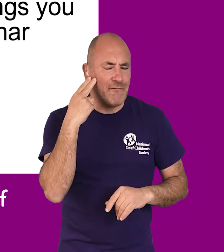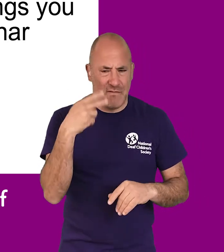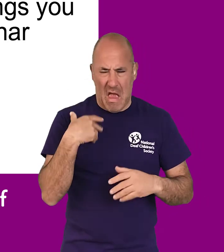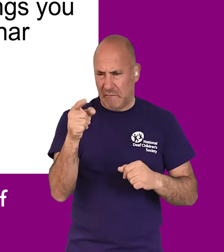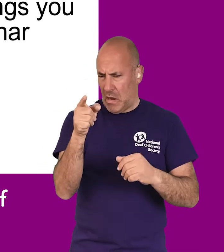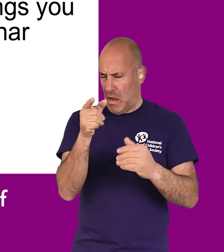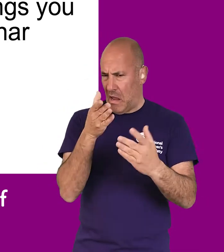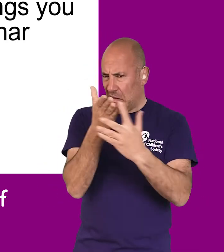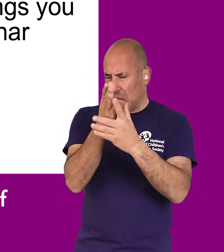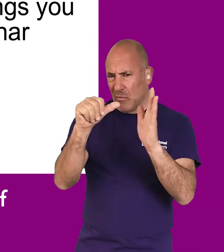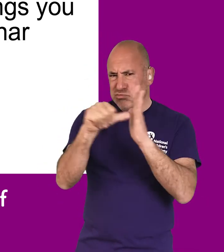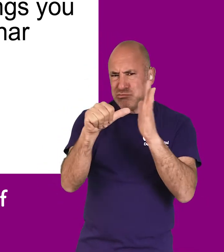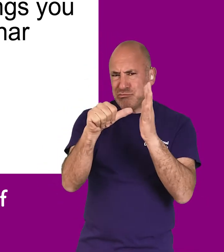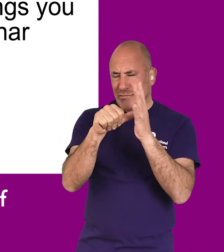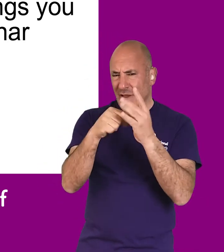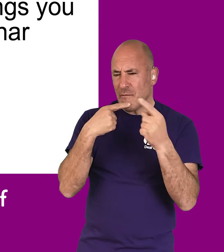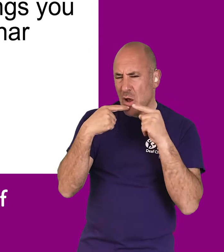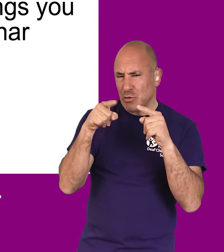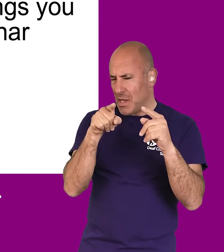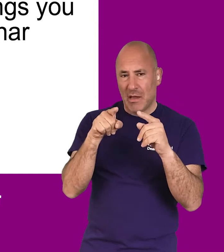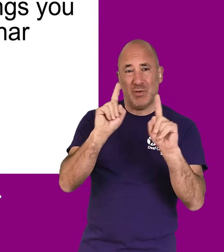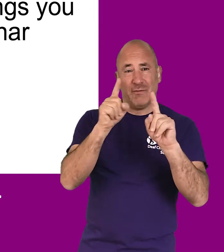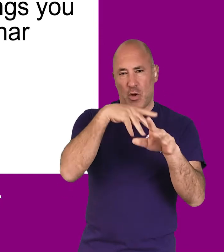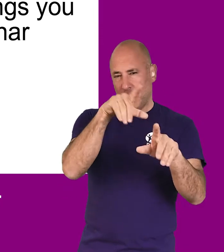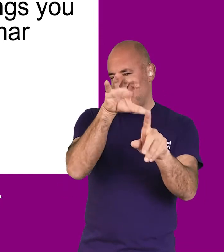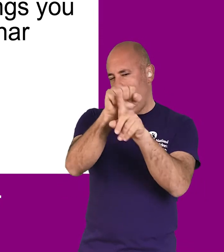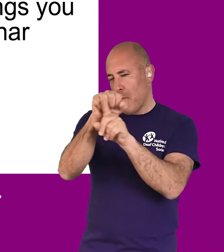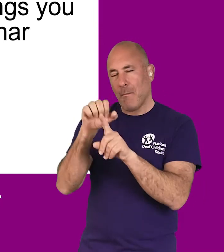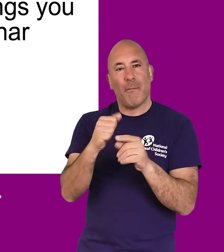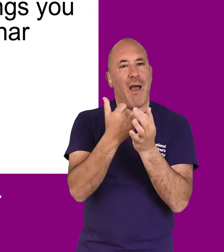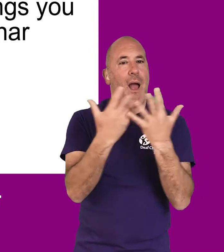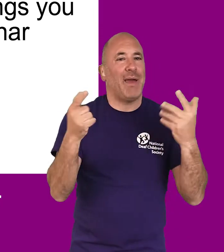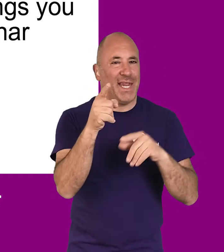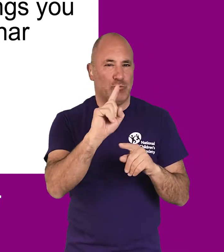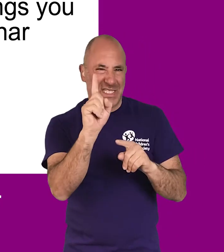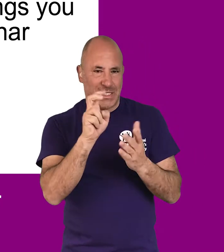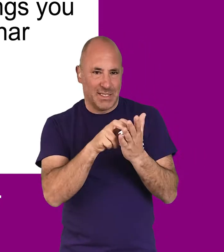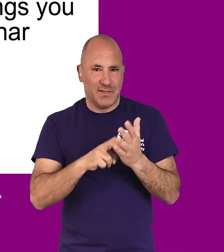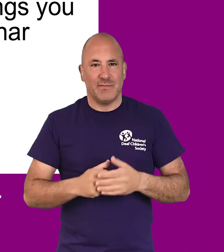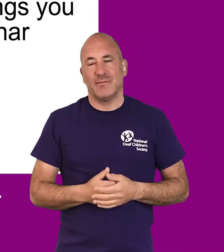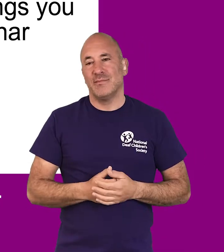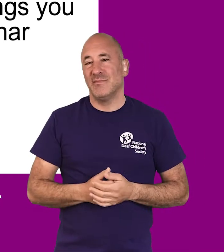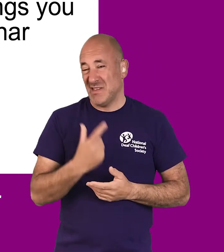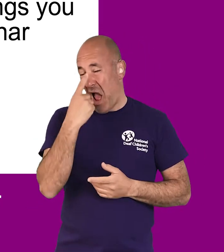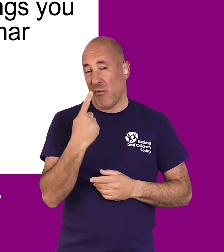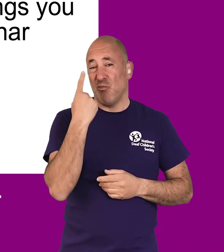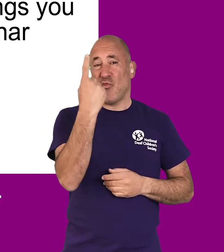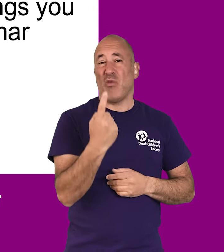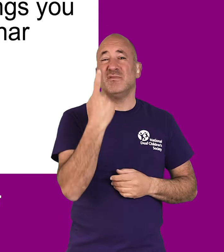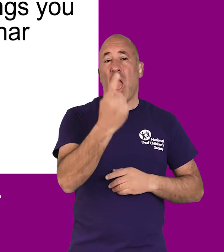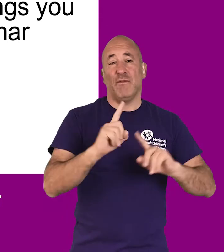of how many things you could spot that could actually make the webinar difficult to access if you are